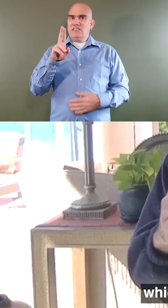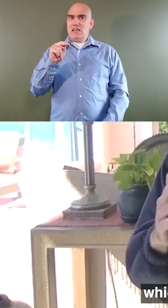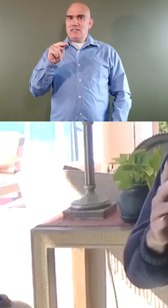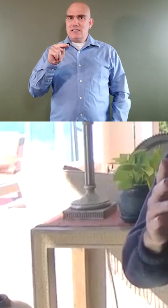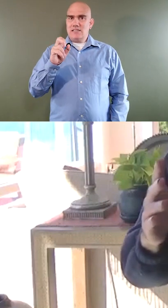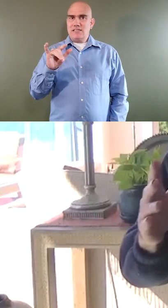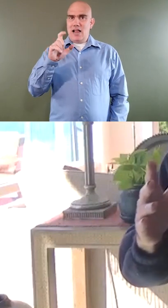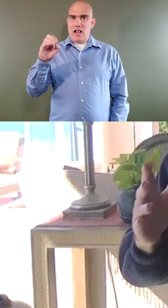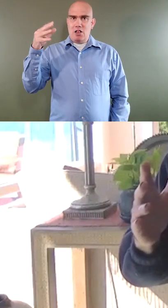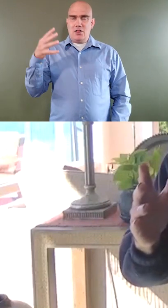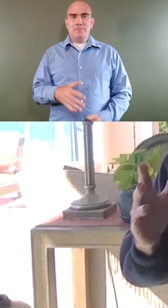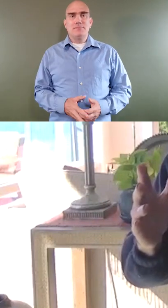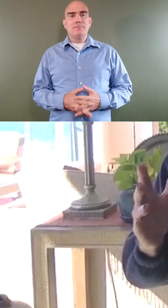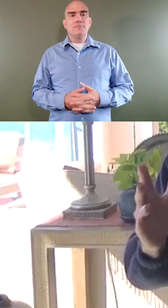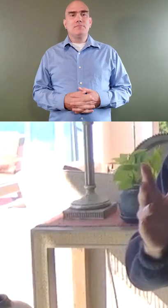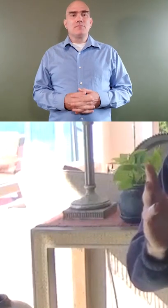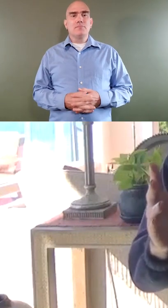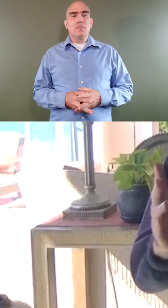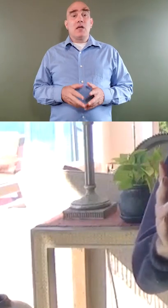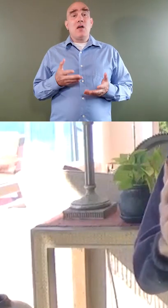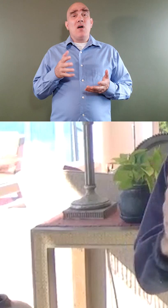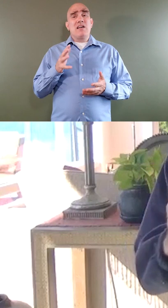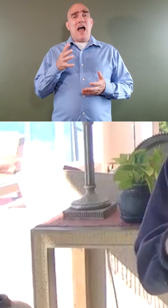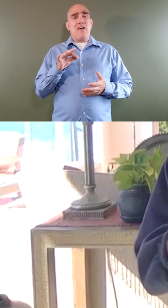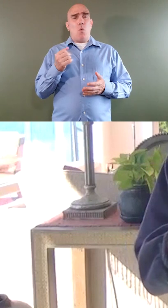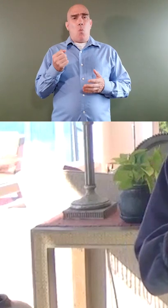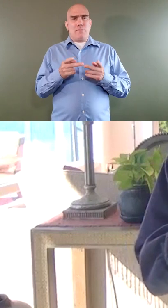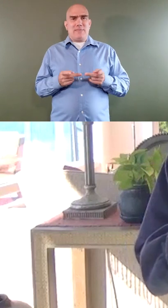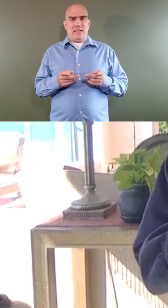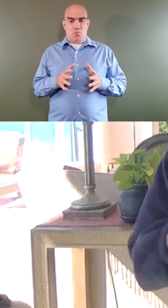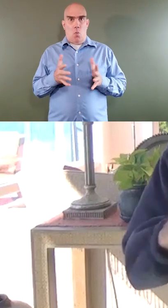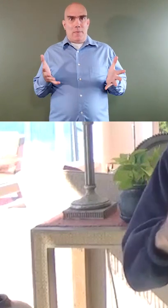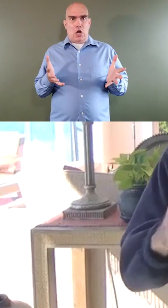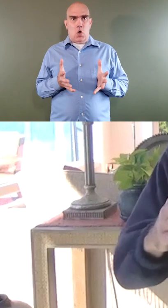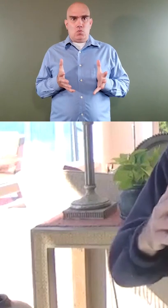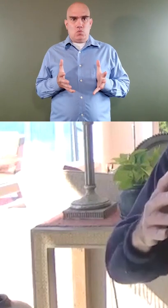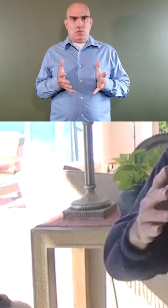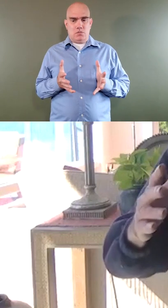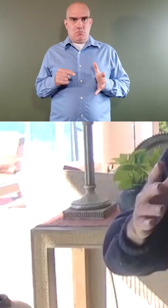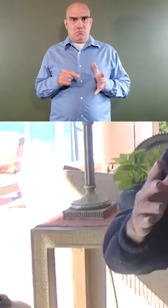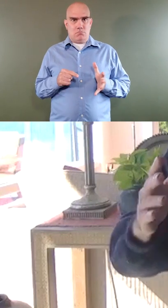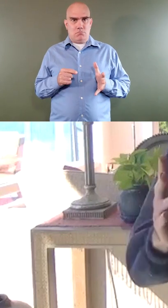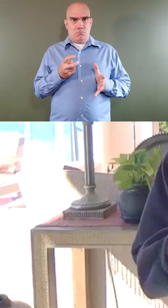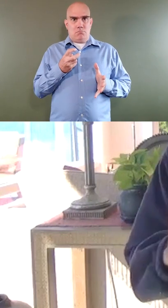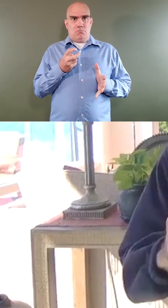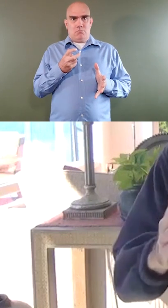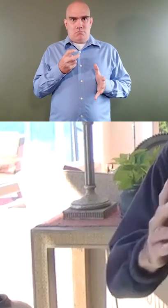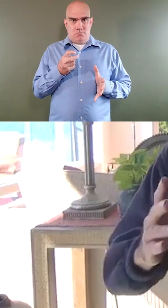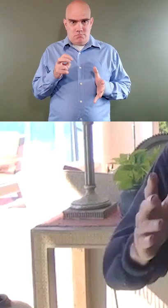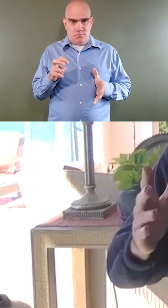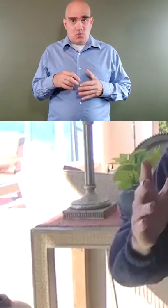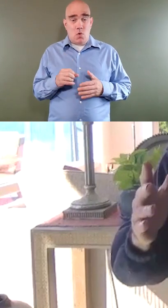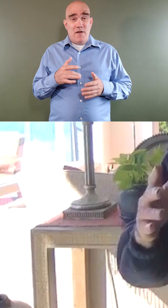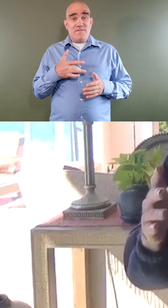style. It's kind of a holding place, open and close. And the feeling here is